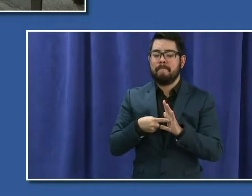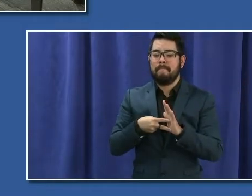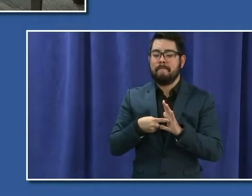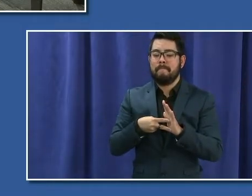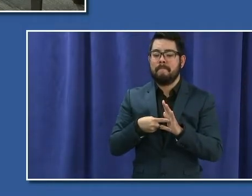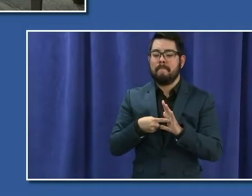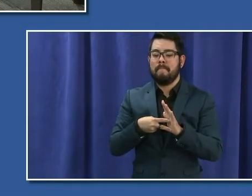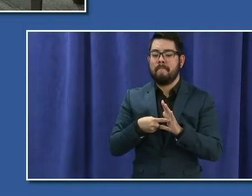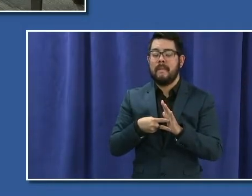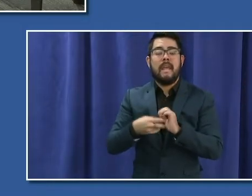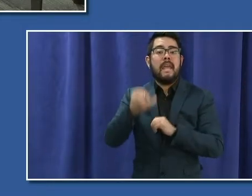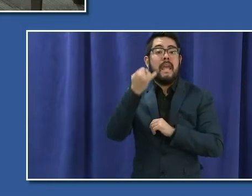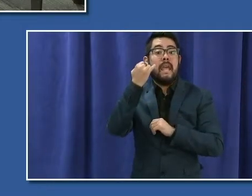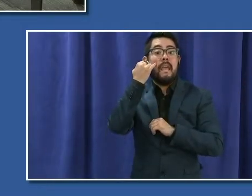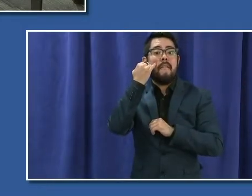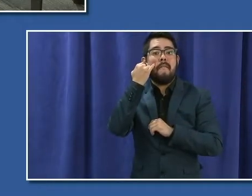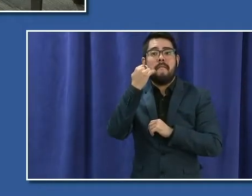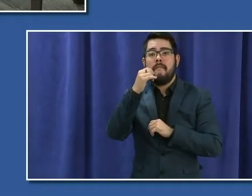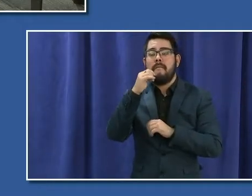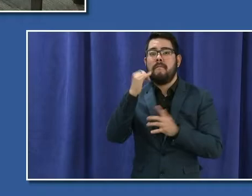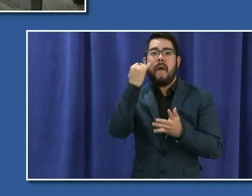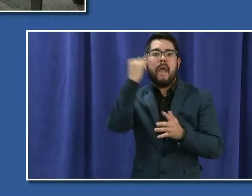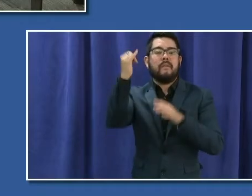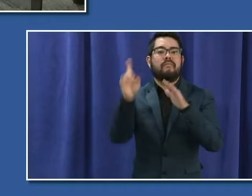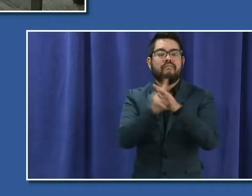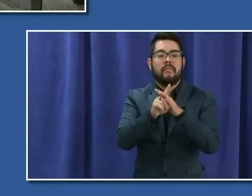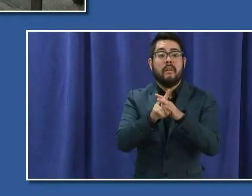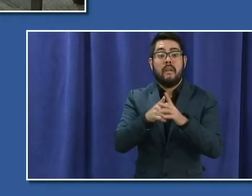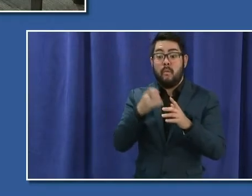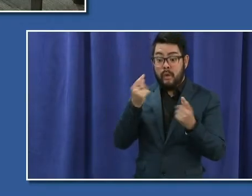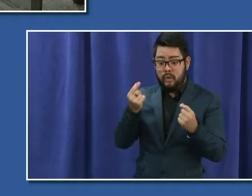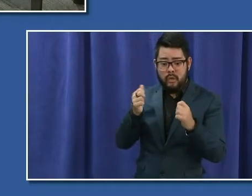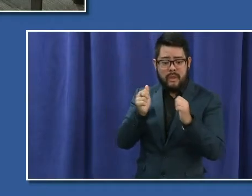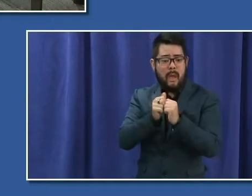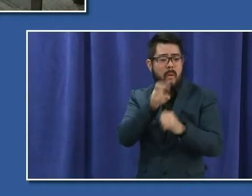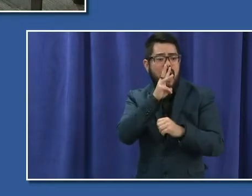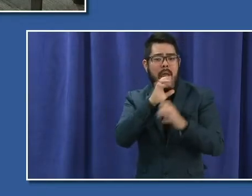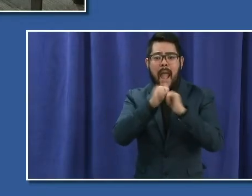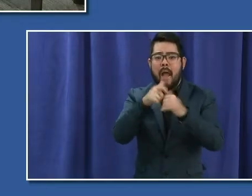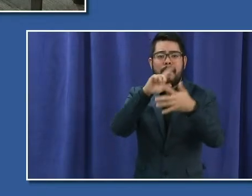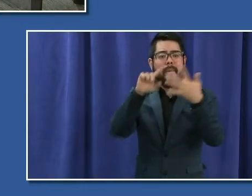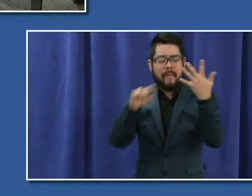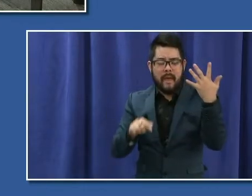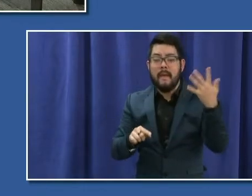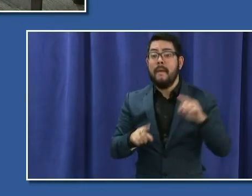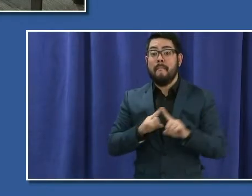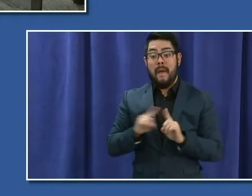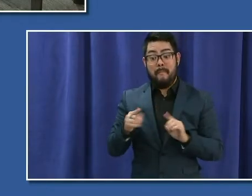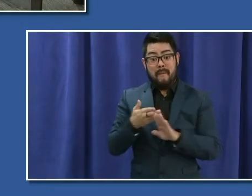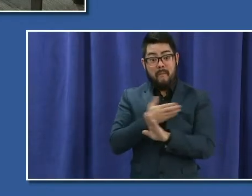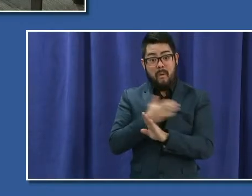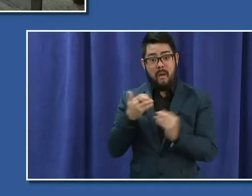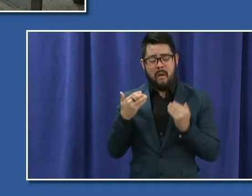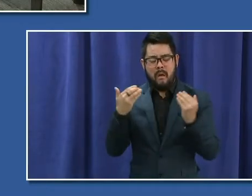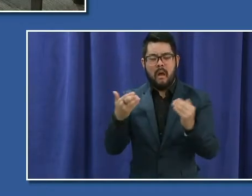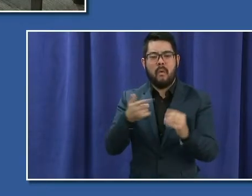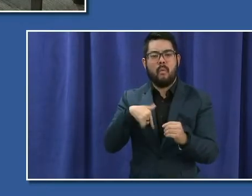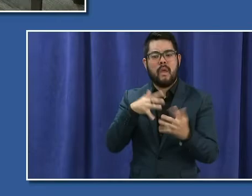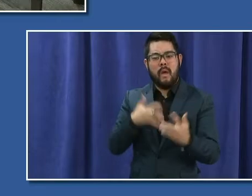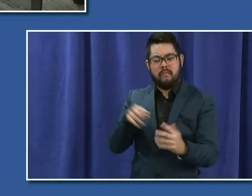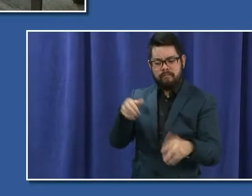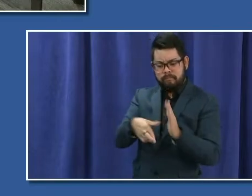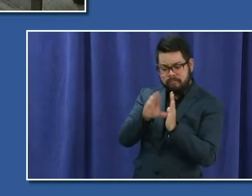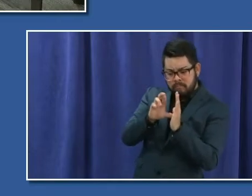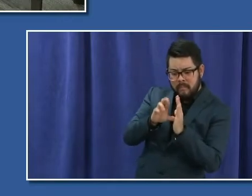and any idea is like, the sky's the limit with what we want to do with that water. And one of the things that we've started doing and looking at is, how can